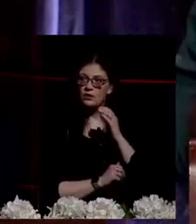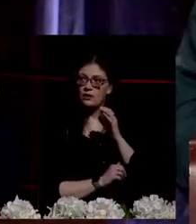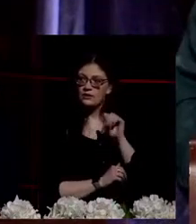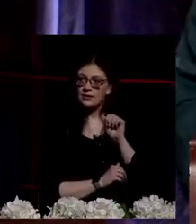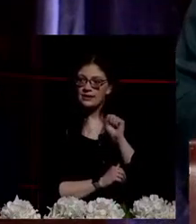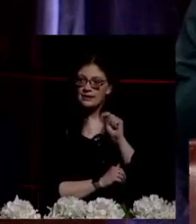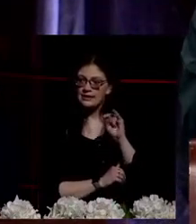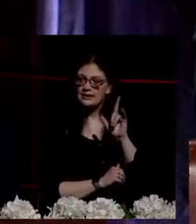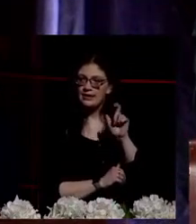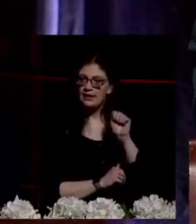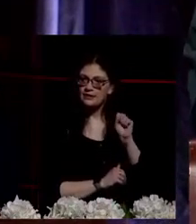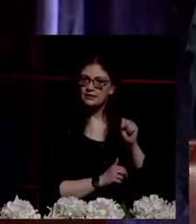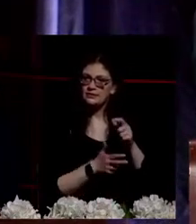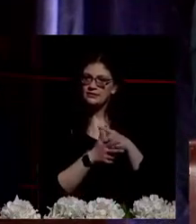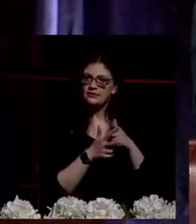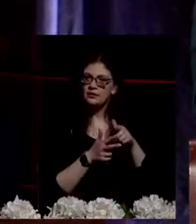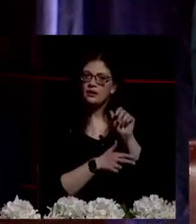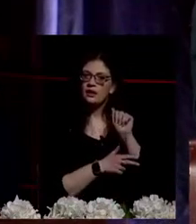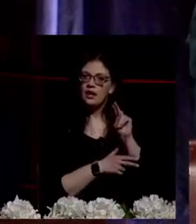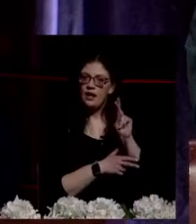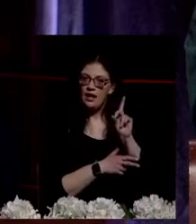Andrew Escobar.